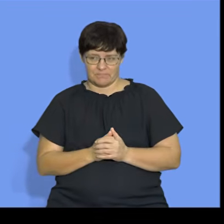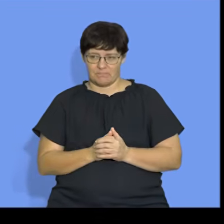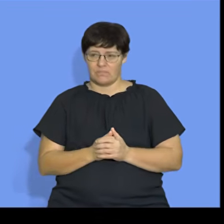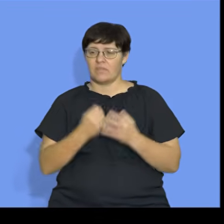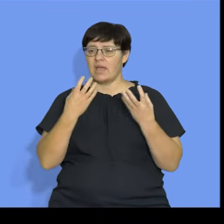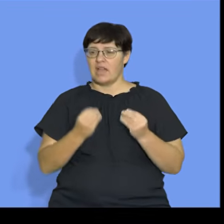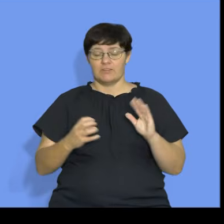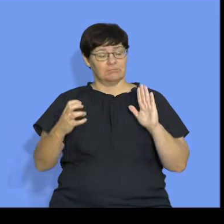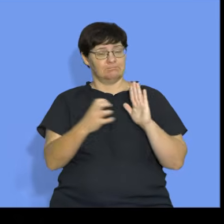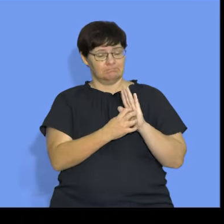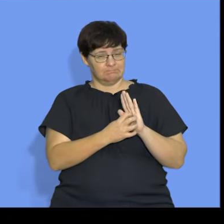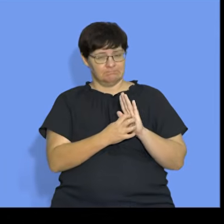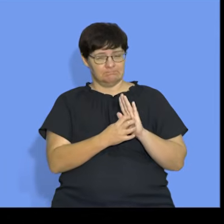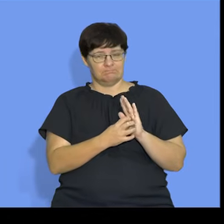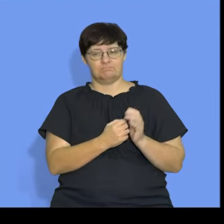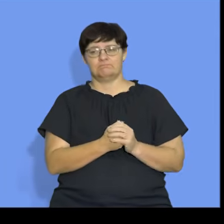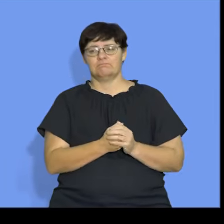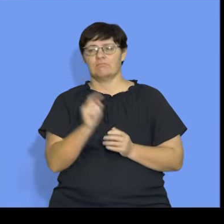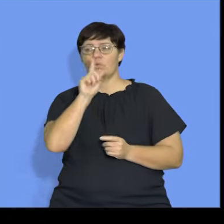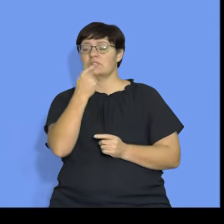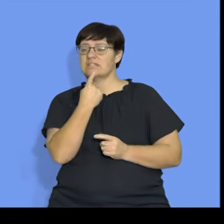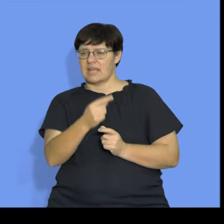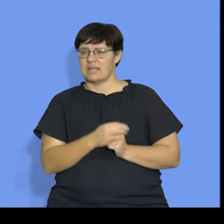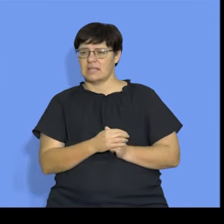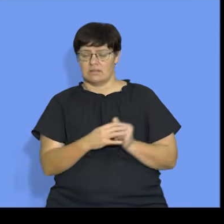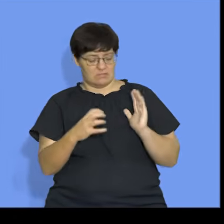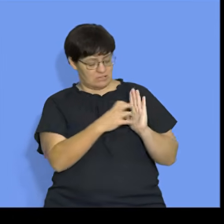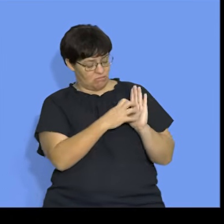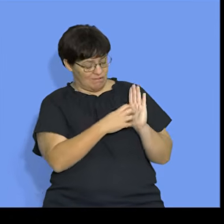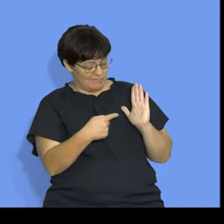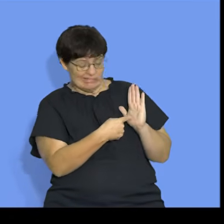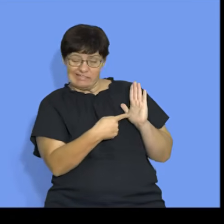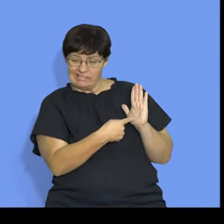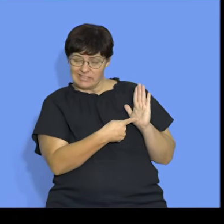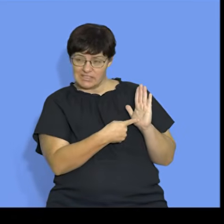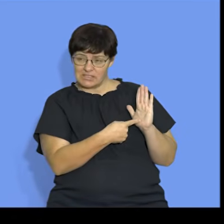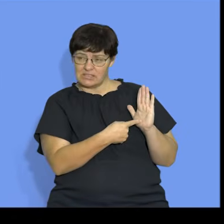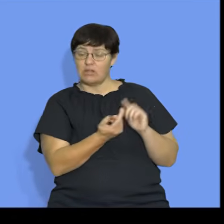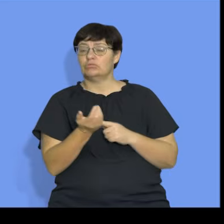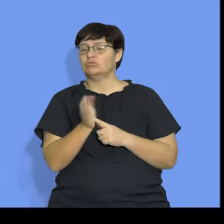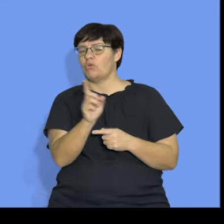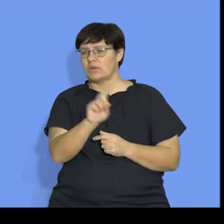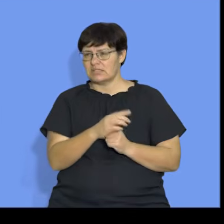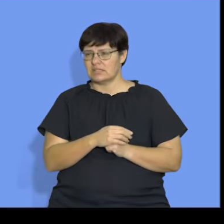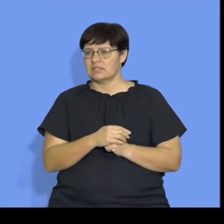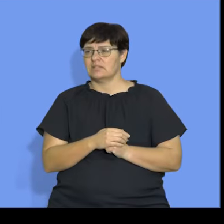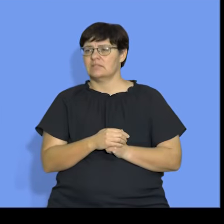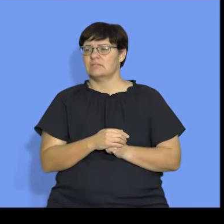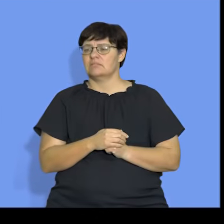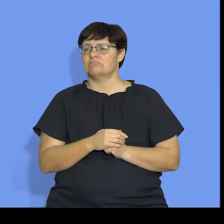a diagram to go with. The question says the diagram below illustrates